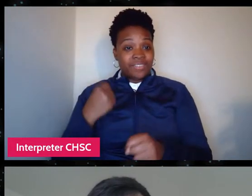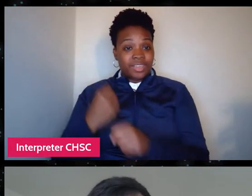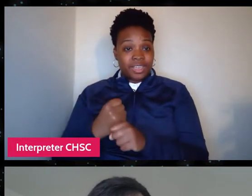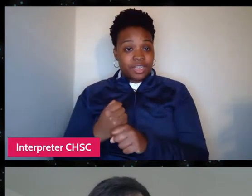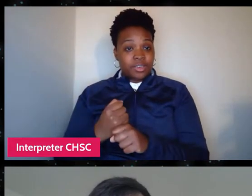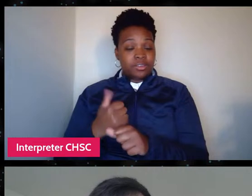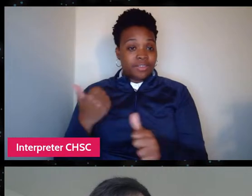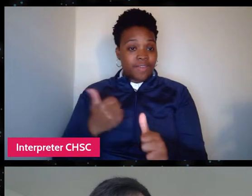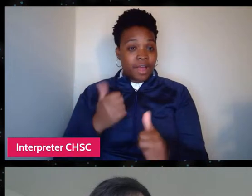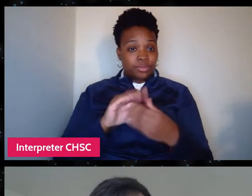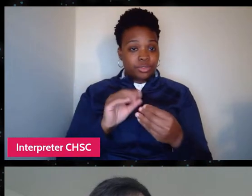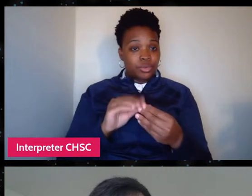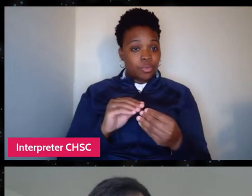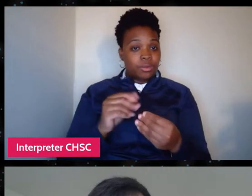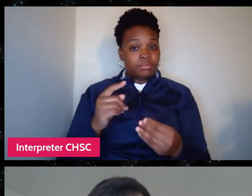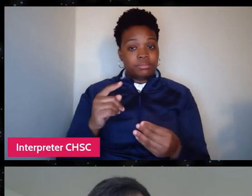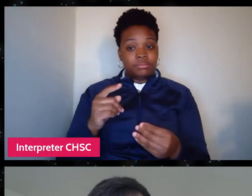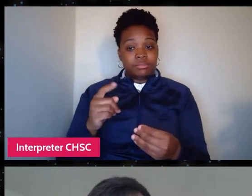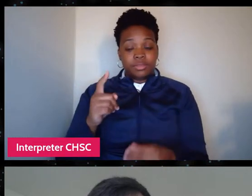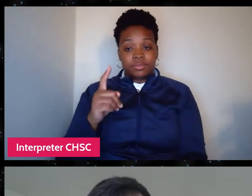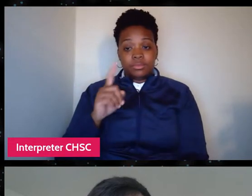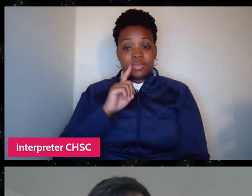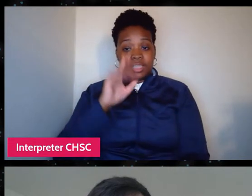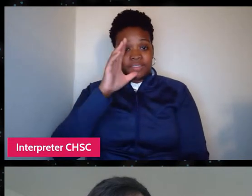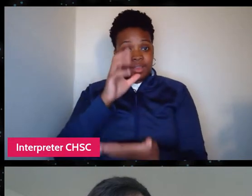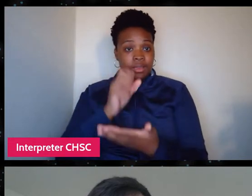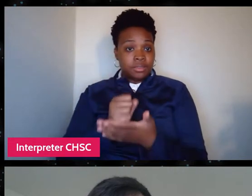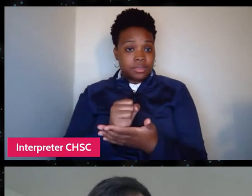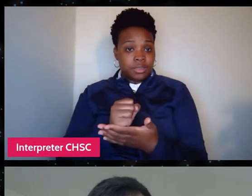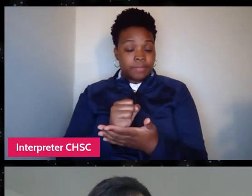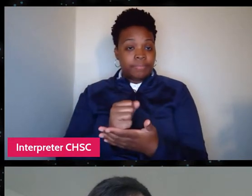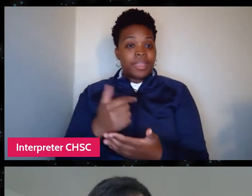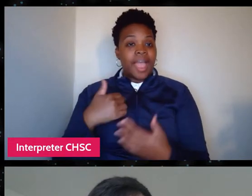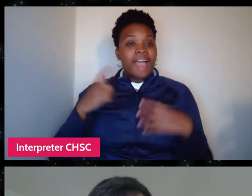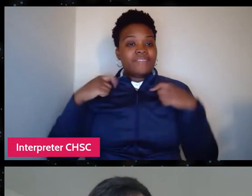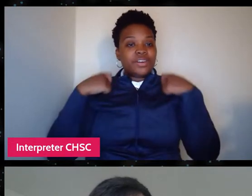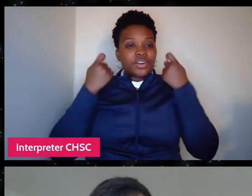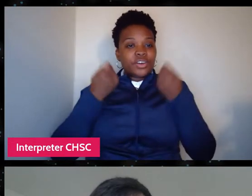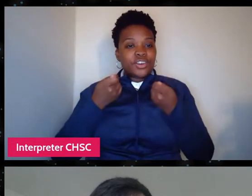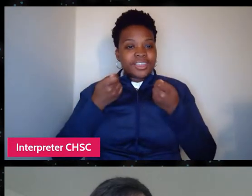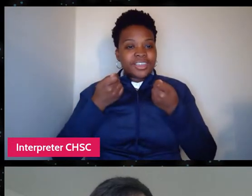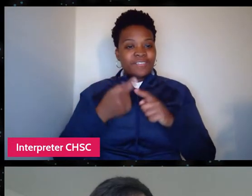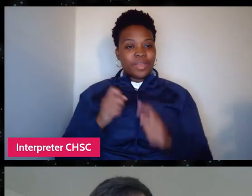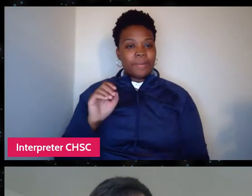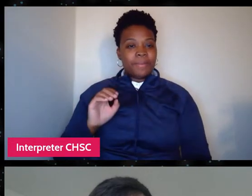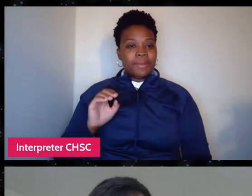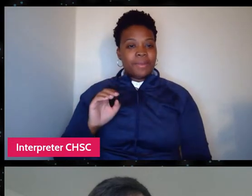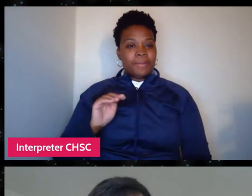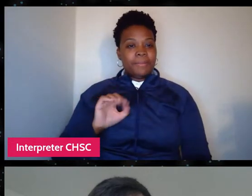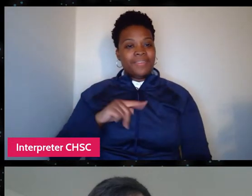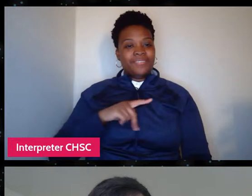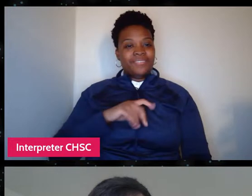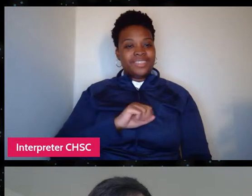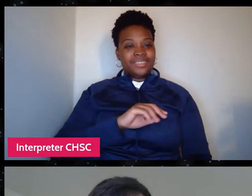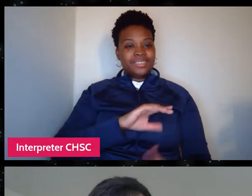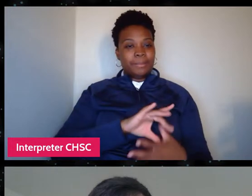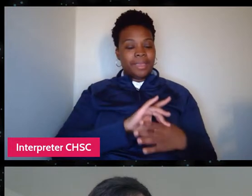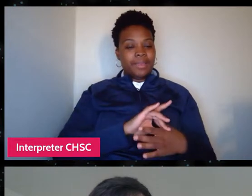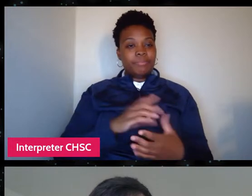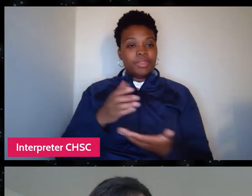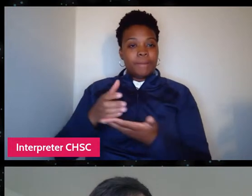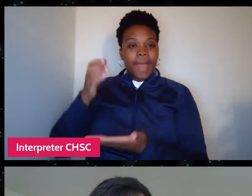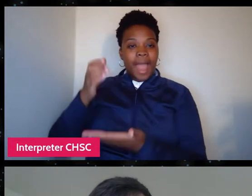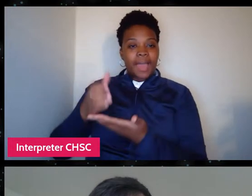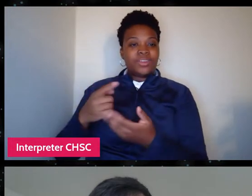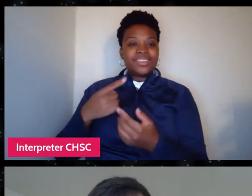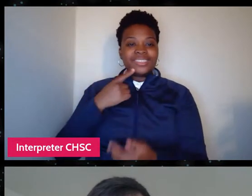story. It was fascinating. And I actually have a hoodie from Memphis Meats and a water bottle that says First Bite.